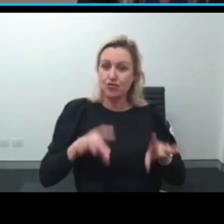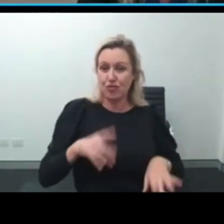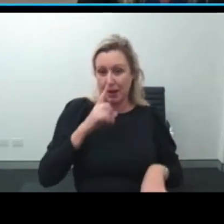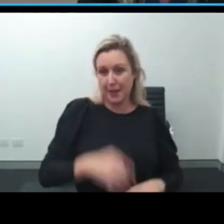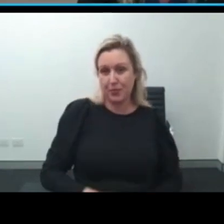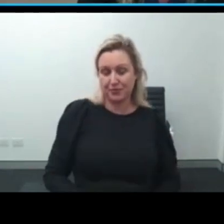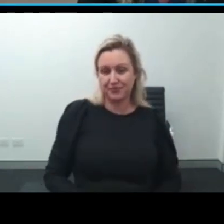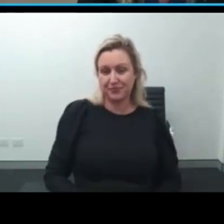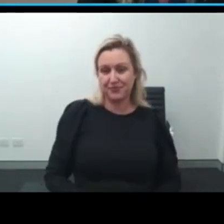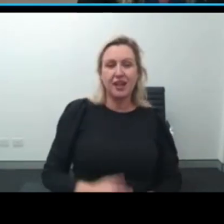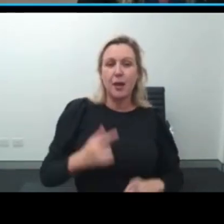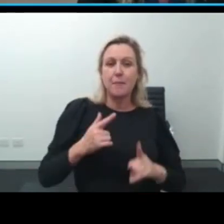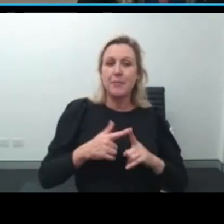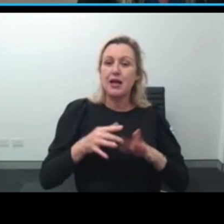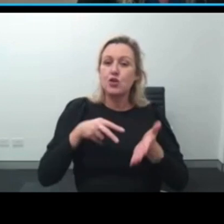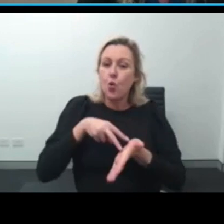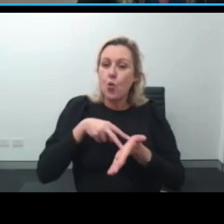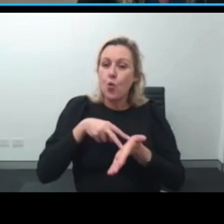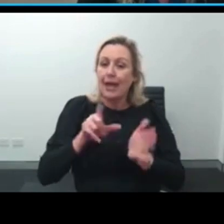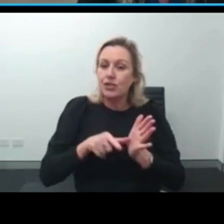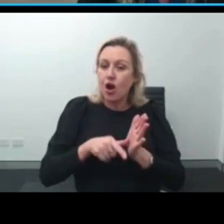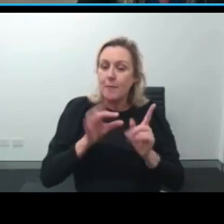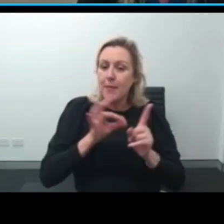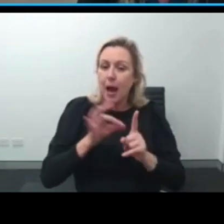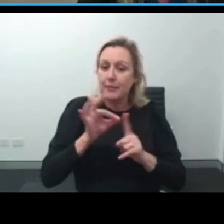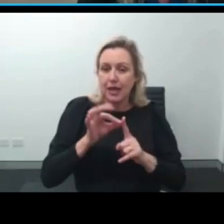And updated wait times will be available on the My Aged Care website.